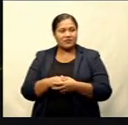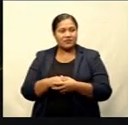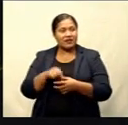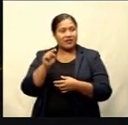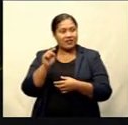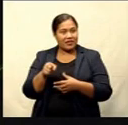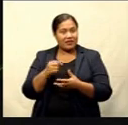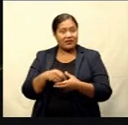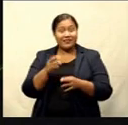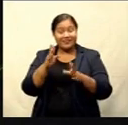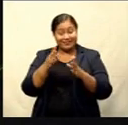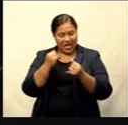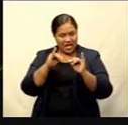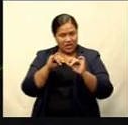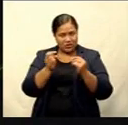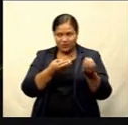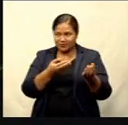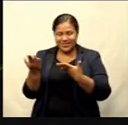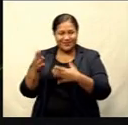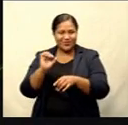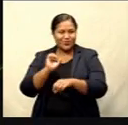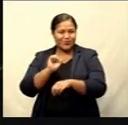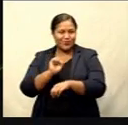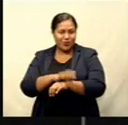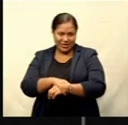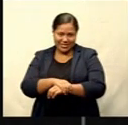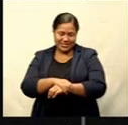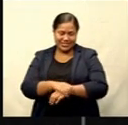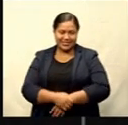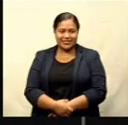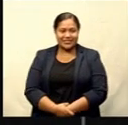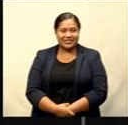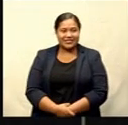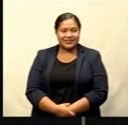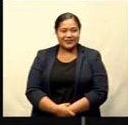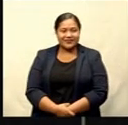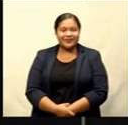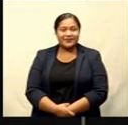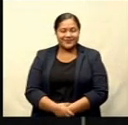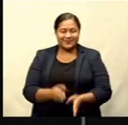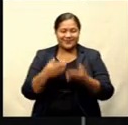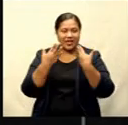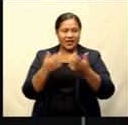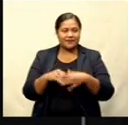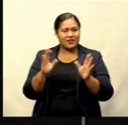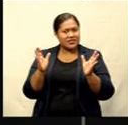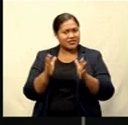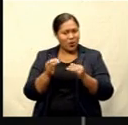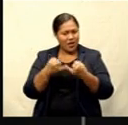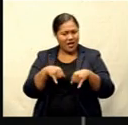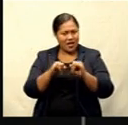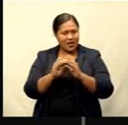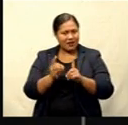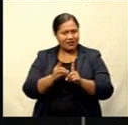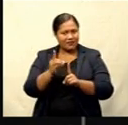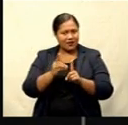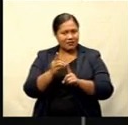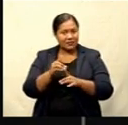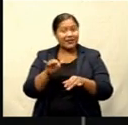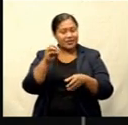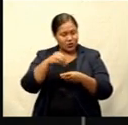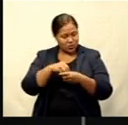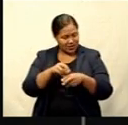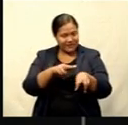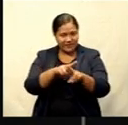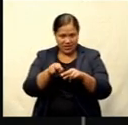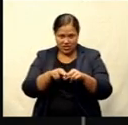the matter was referred to police. Edwin. Naka Apanisa. Small island developing states, including Fiji,